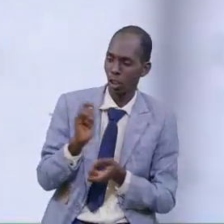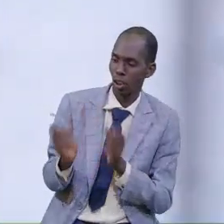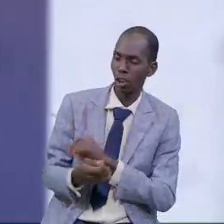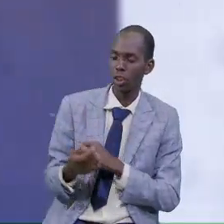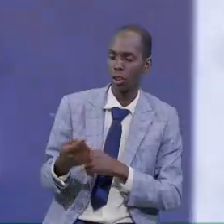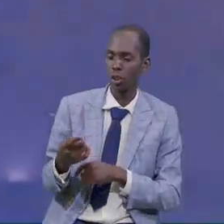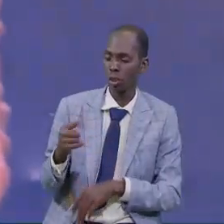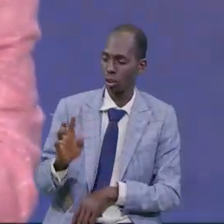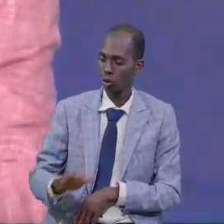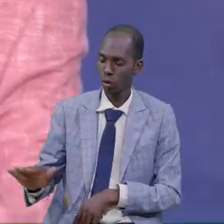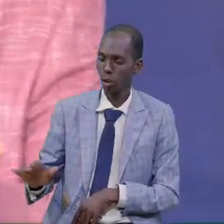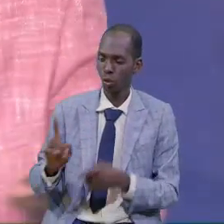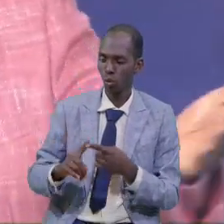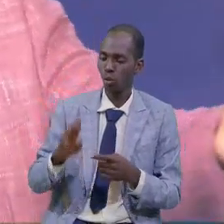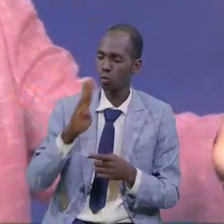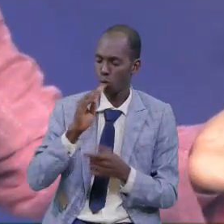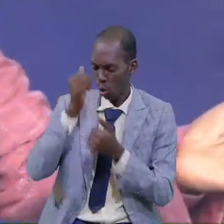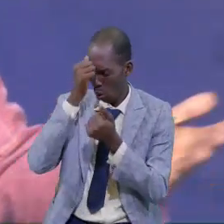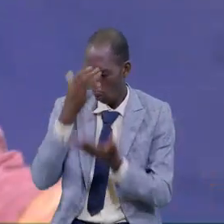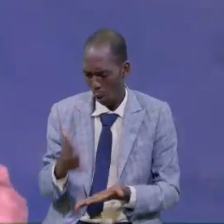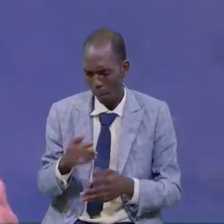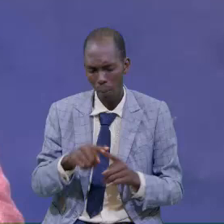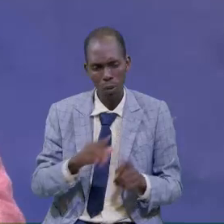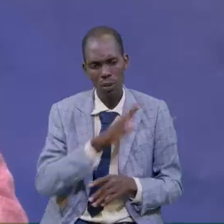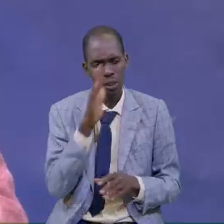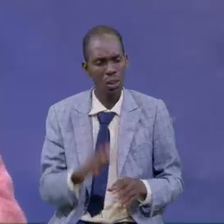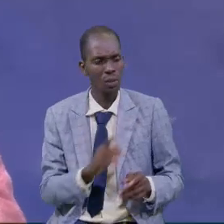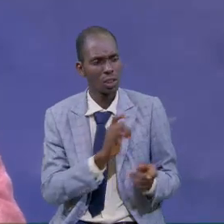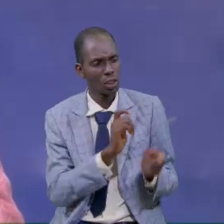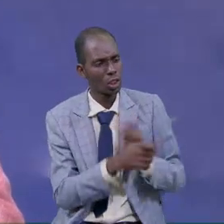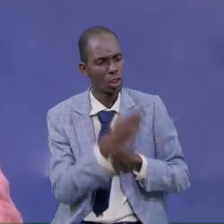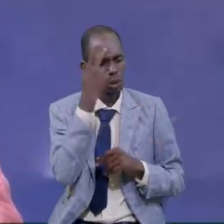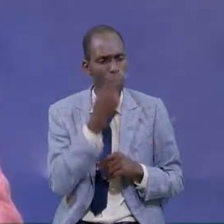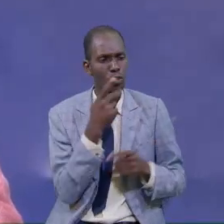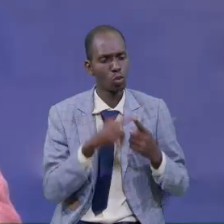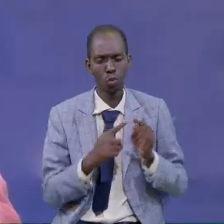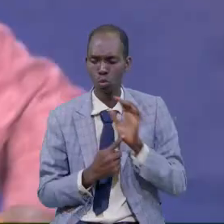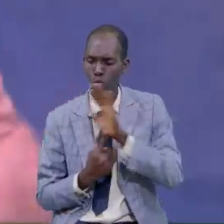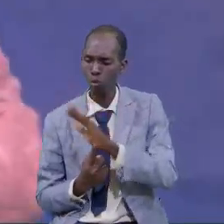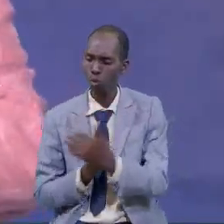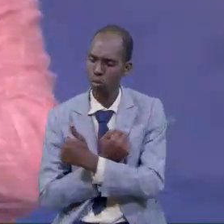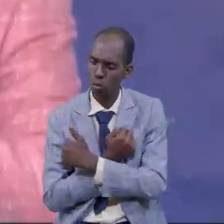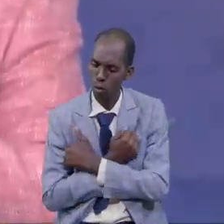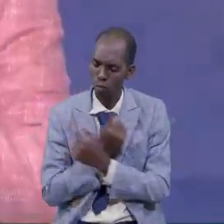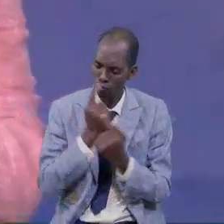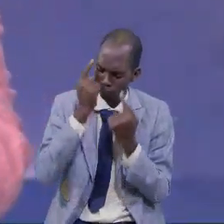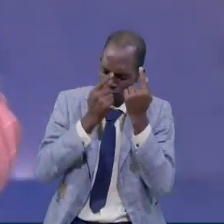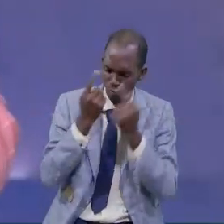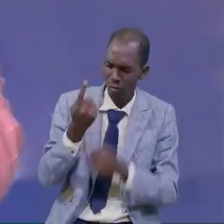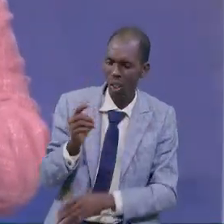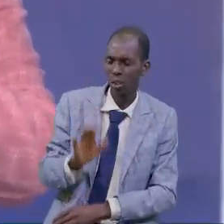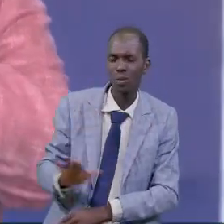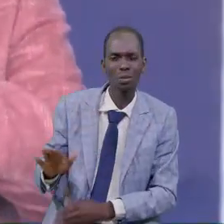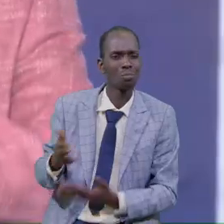don't change the parents to be loving and considerate, what am I changing? If I change the